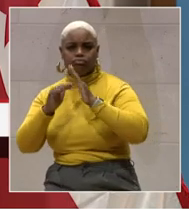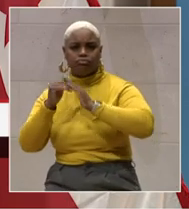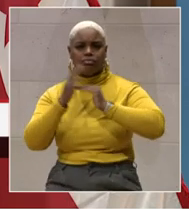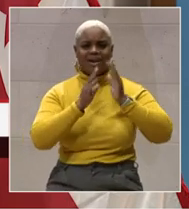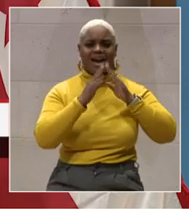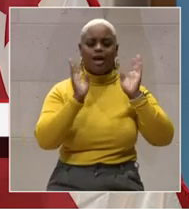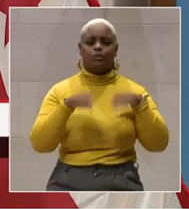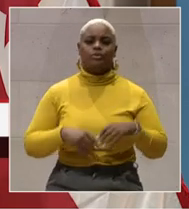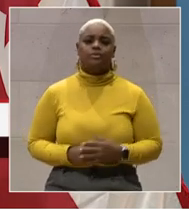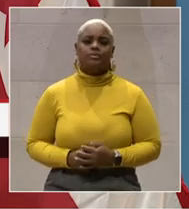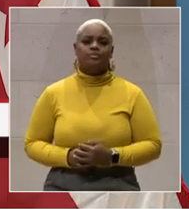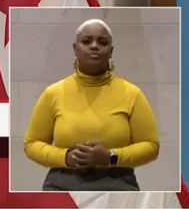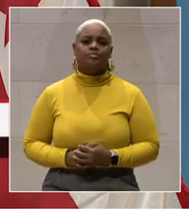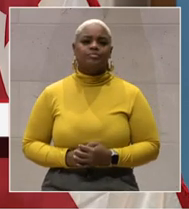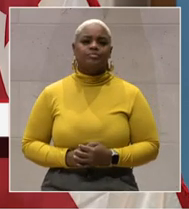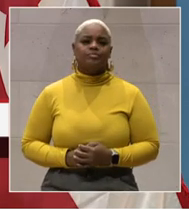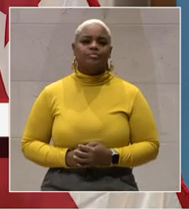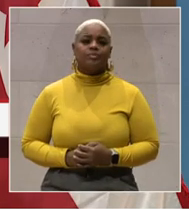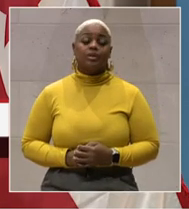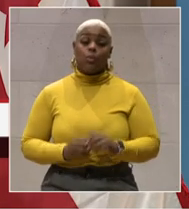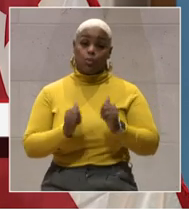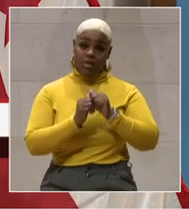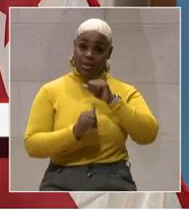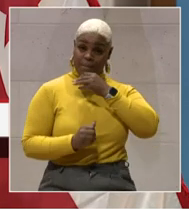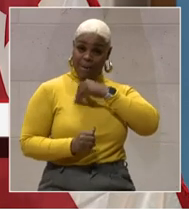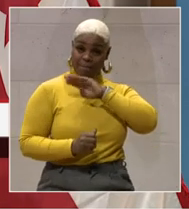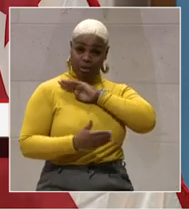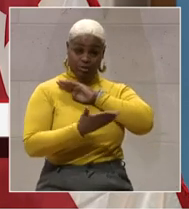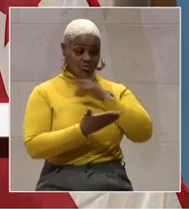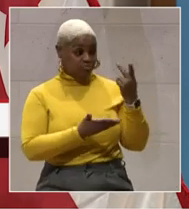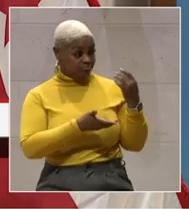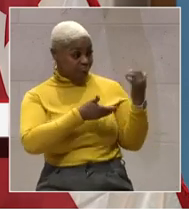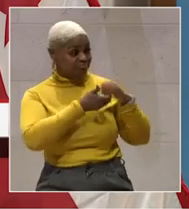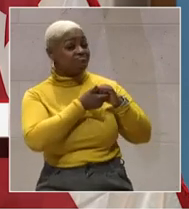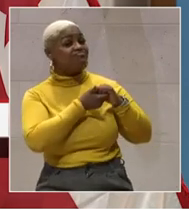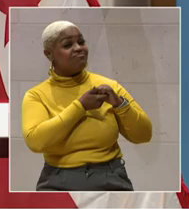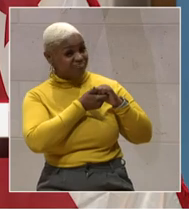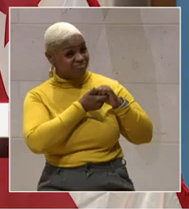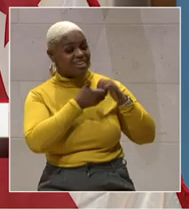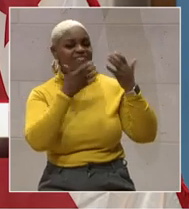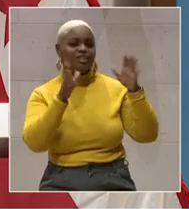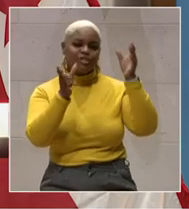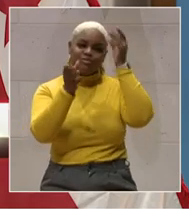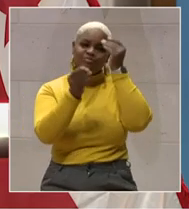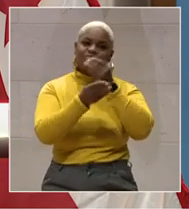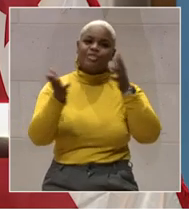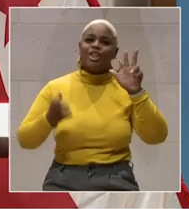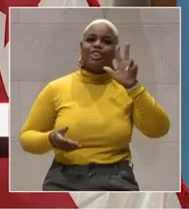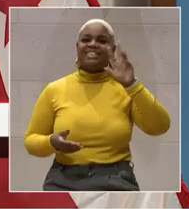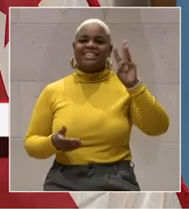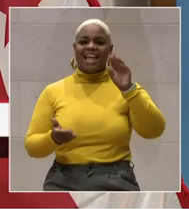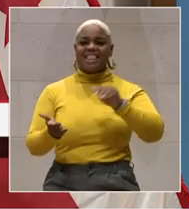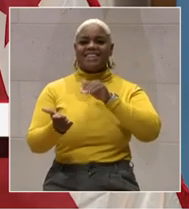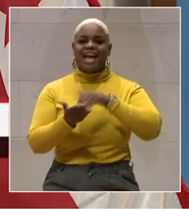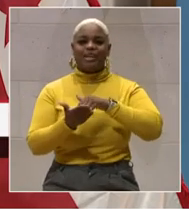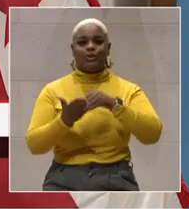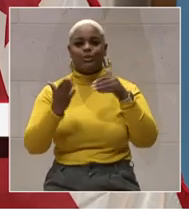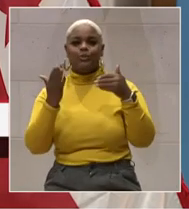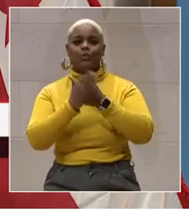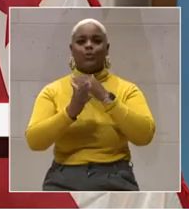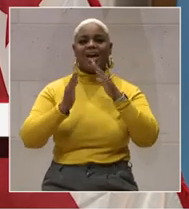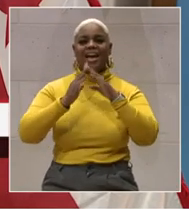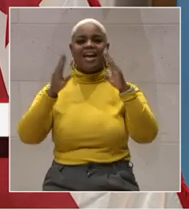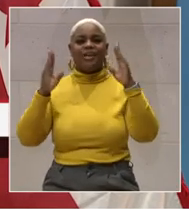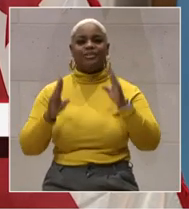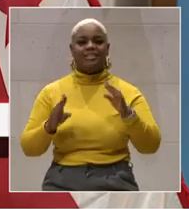D.C. achieved its goal of 36,000, as you've heard, new housing units ahead